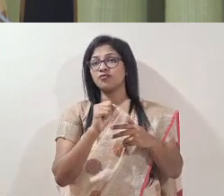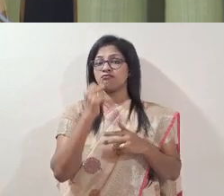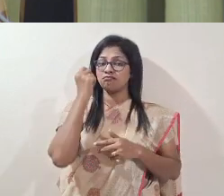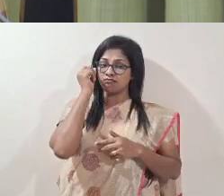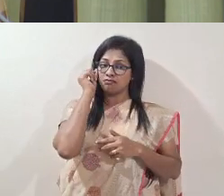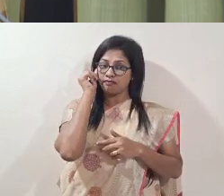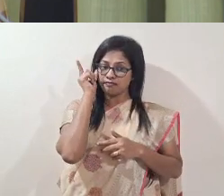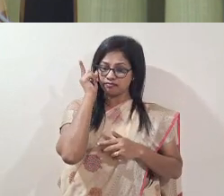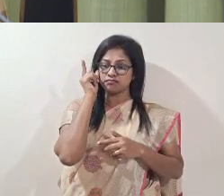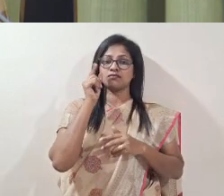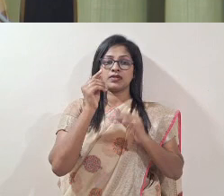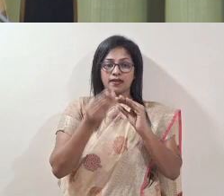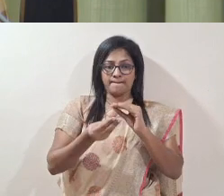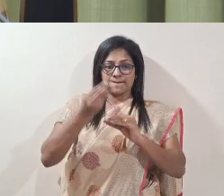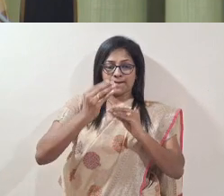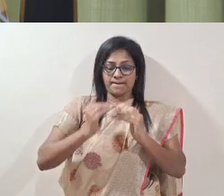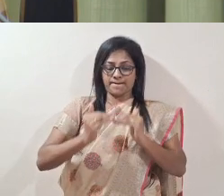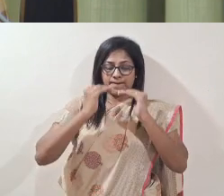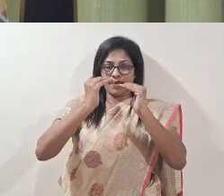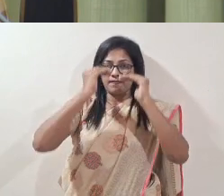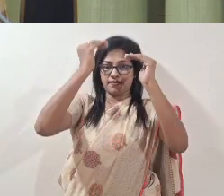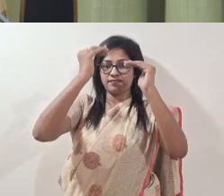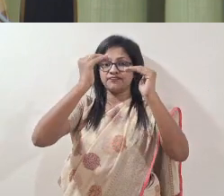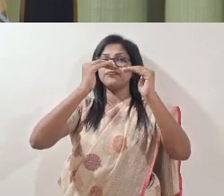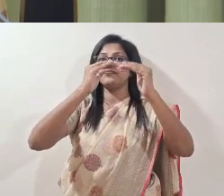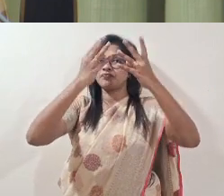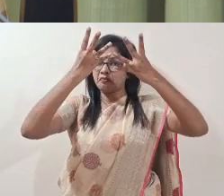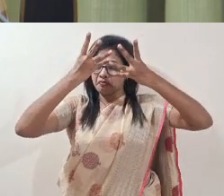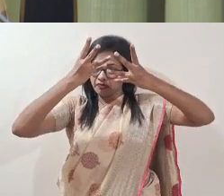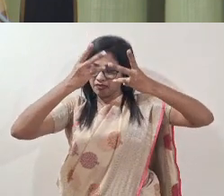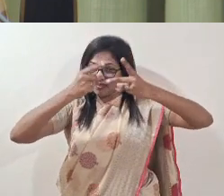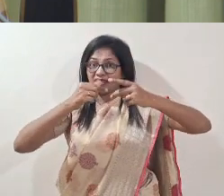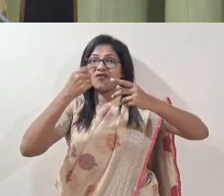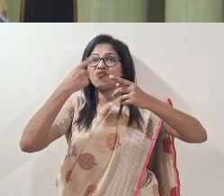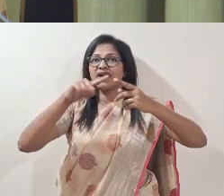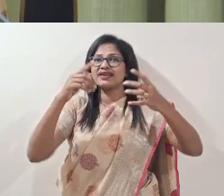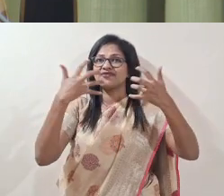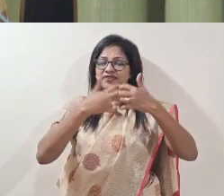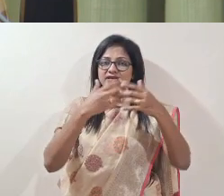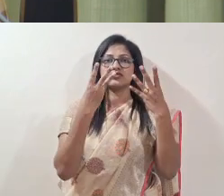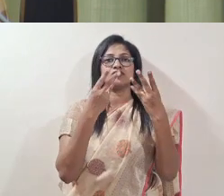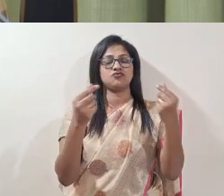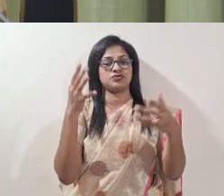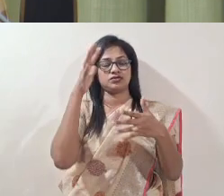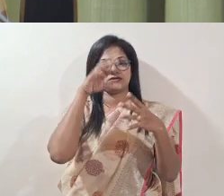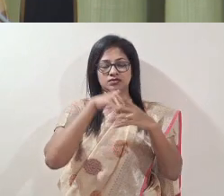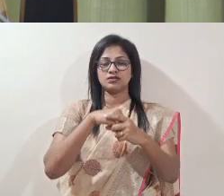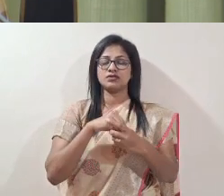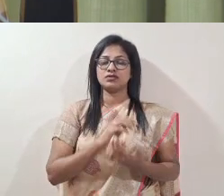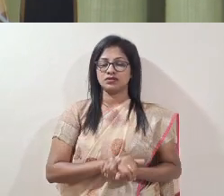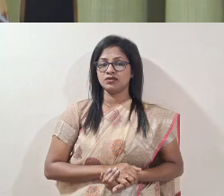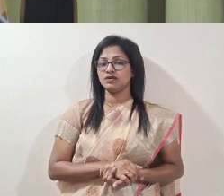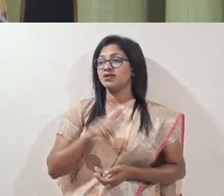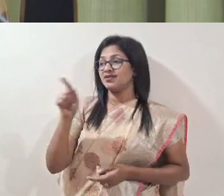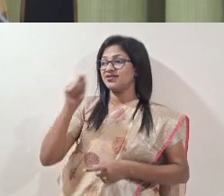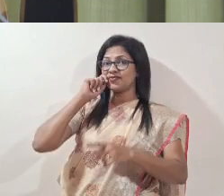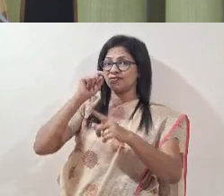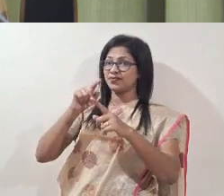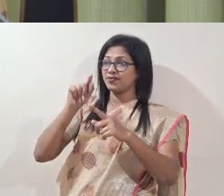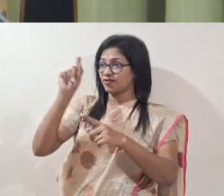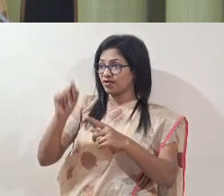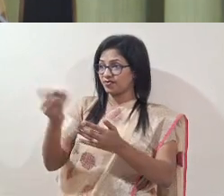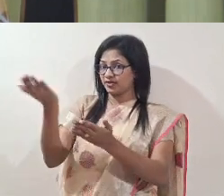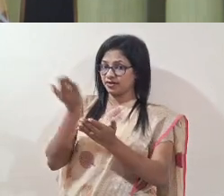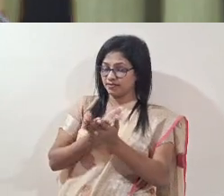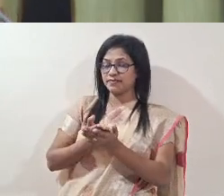your understanding, and then bring it down to the rational with respect to your solutions. So, Yes, I completely